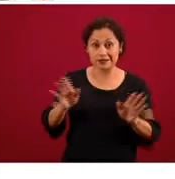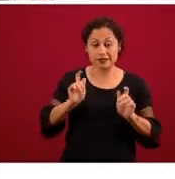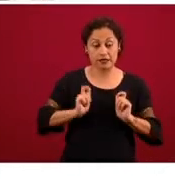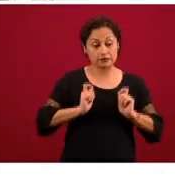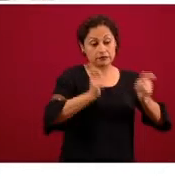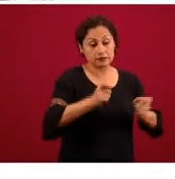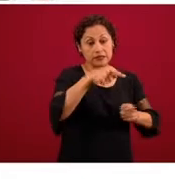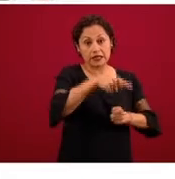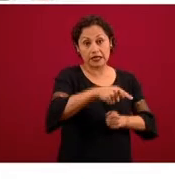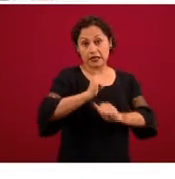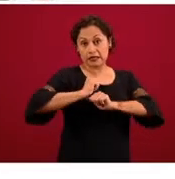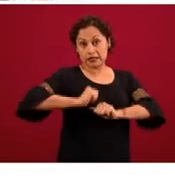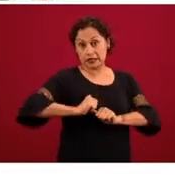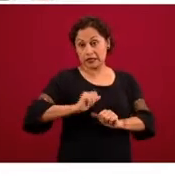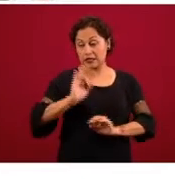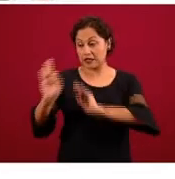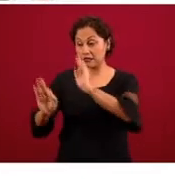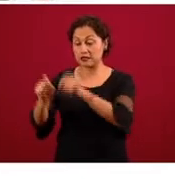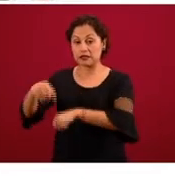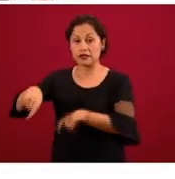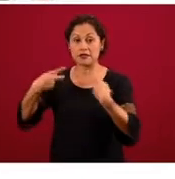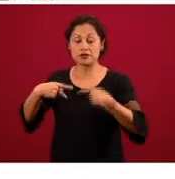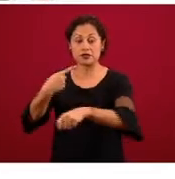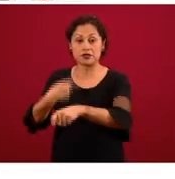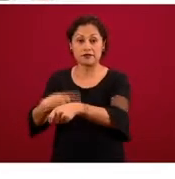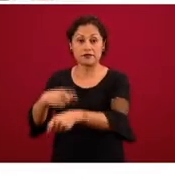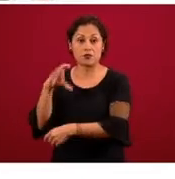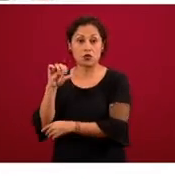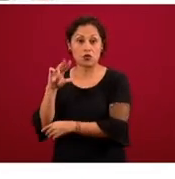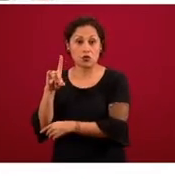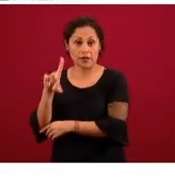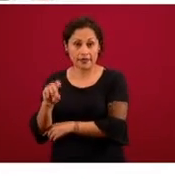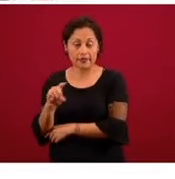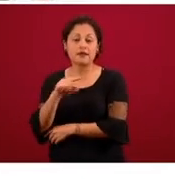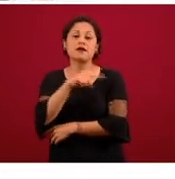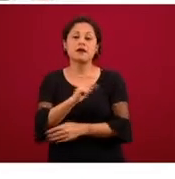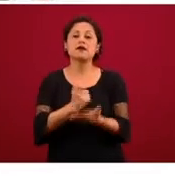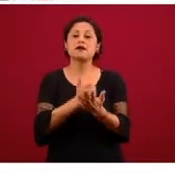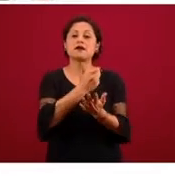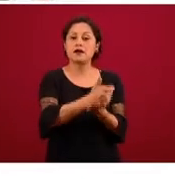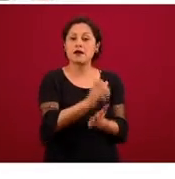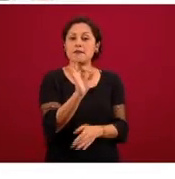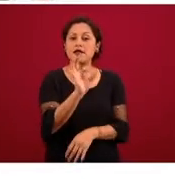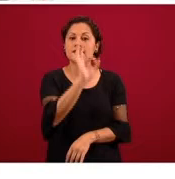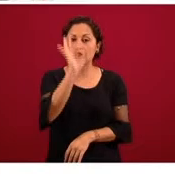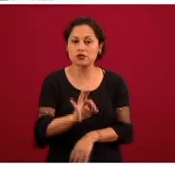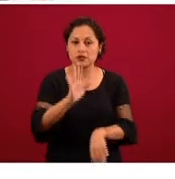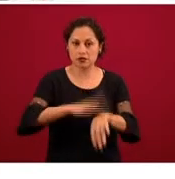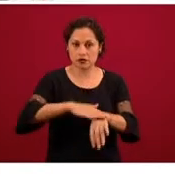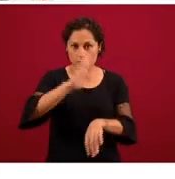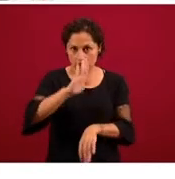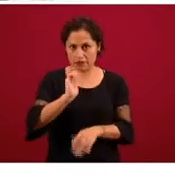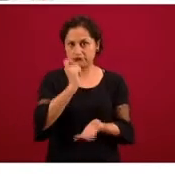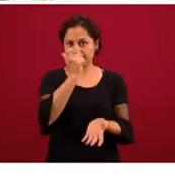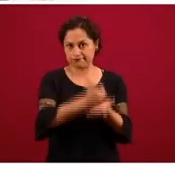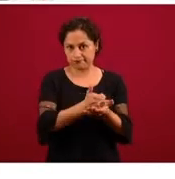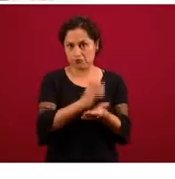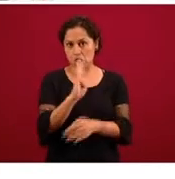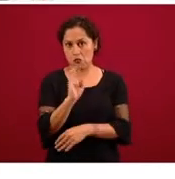So, this personnel who directly has contact with people with COVID are going to be able to receive